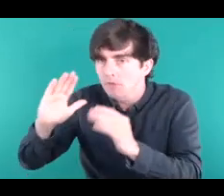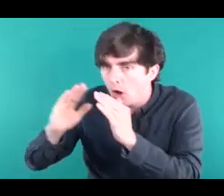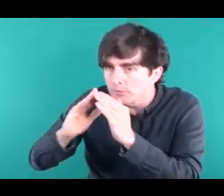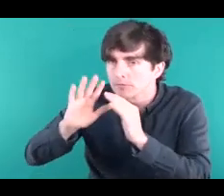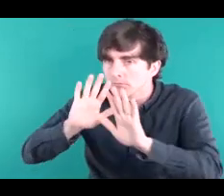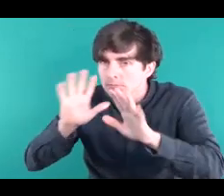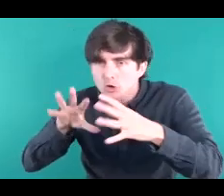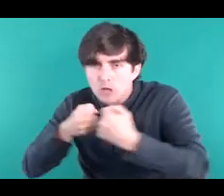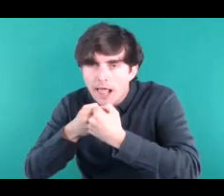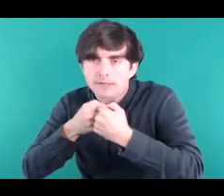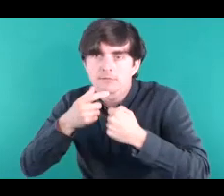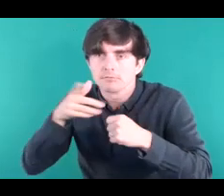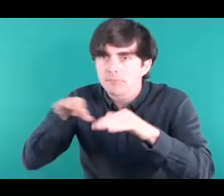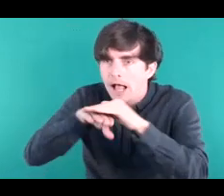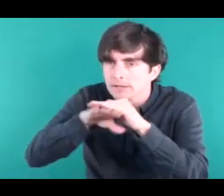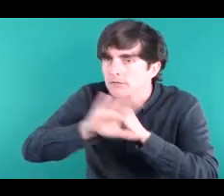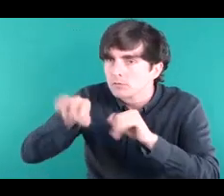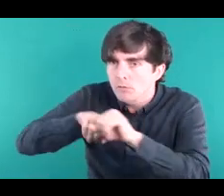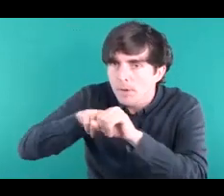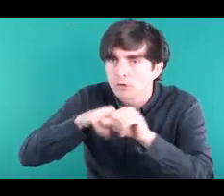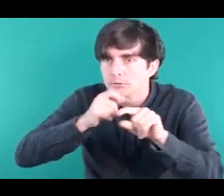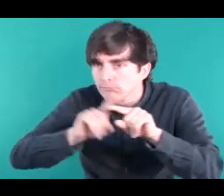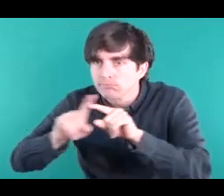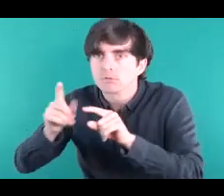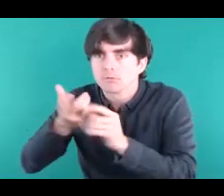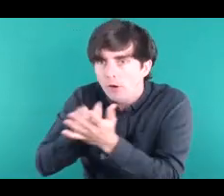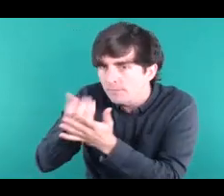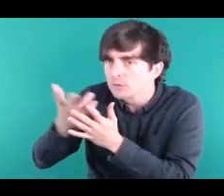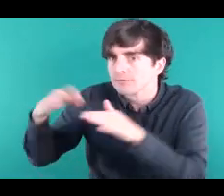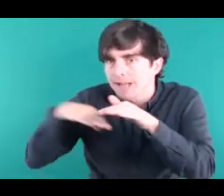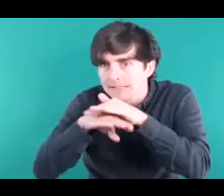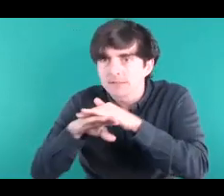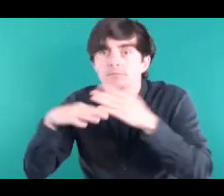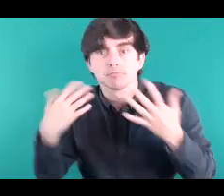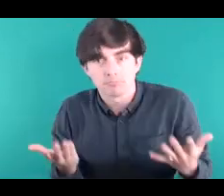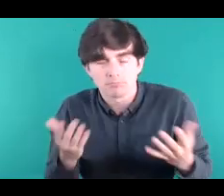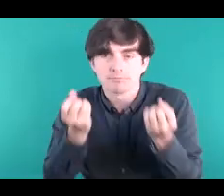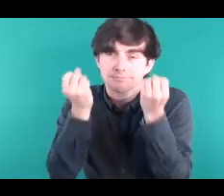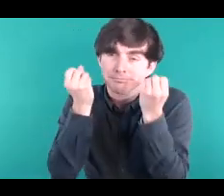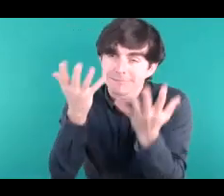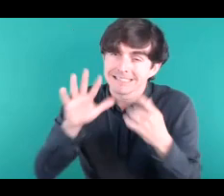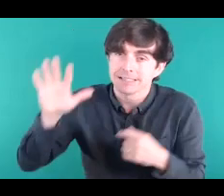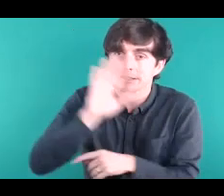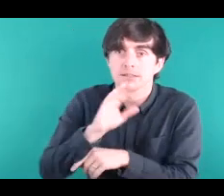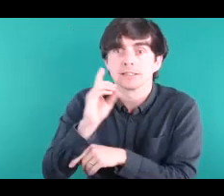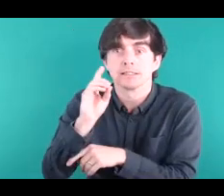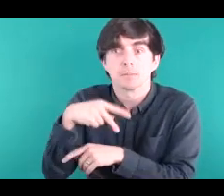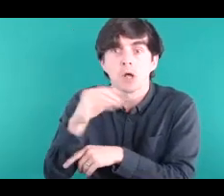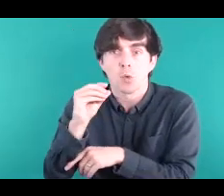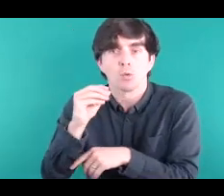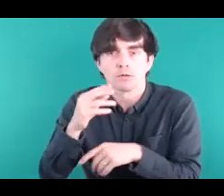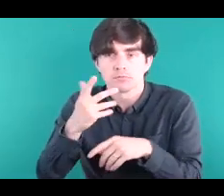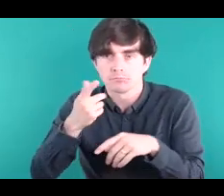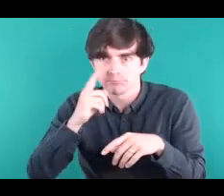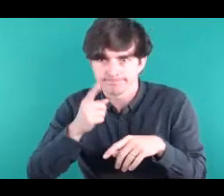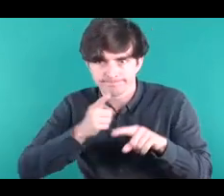be able to outreach to them directly, or trying to create